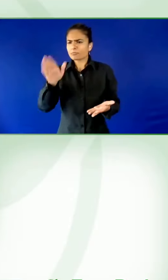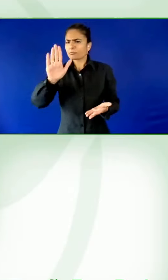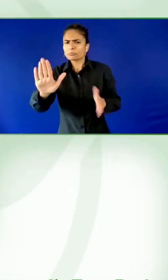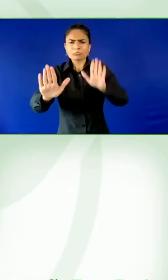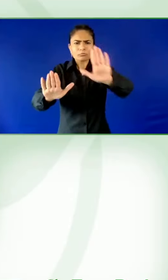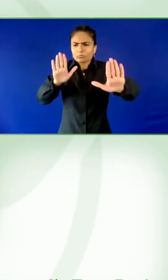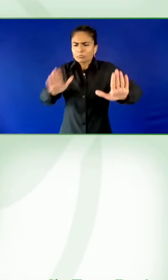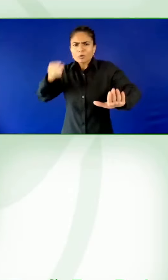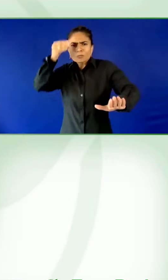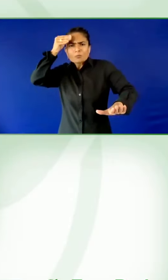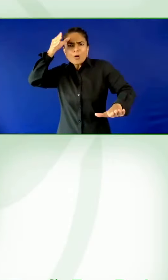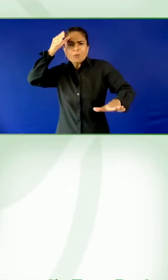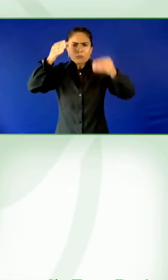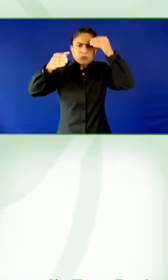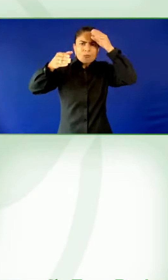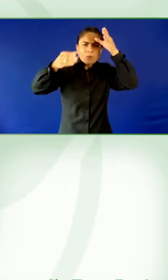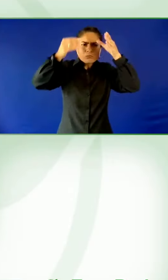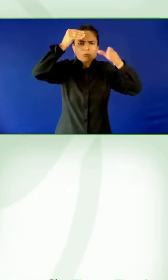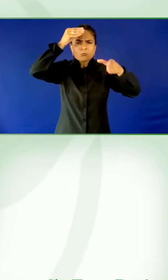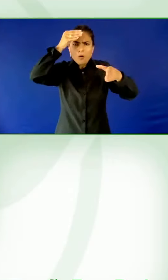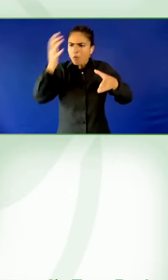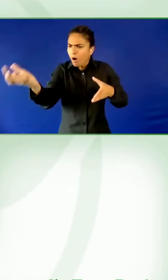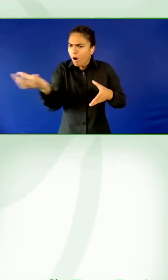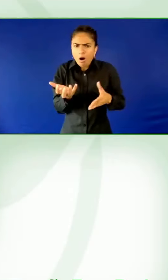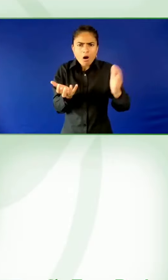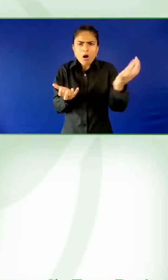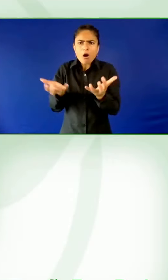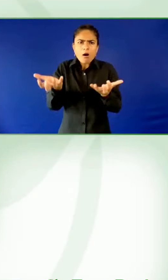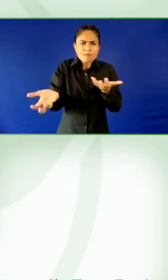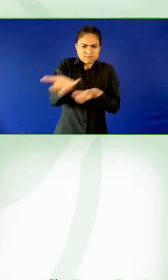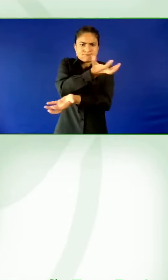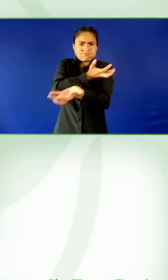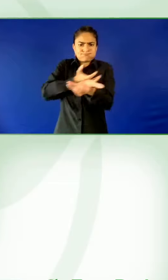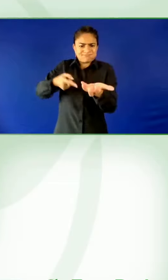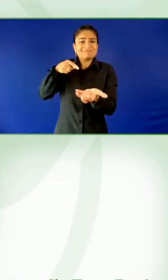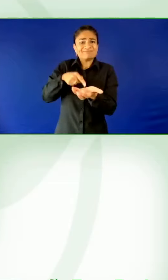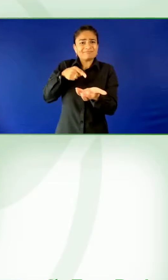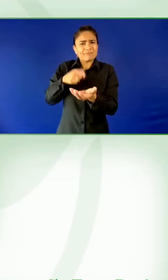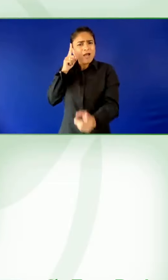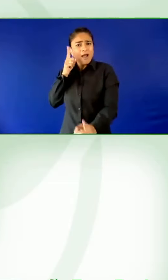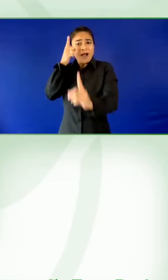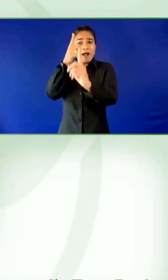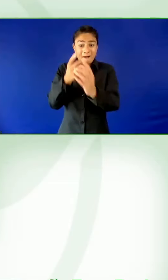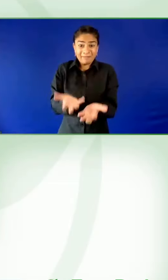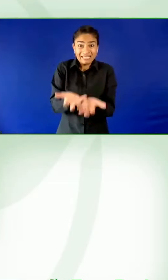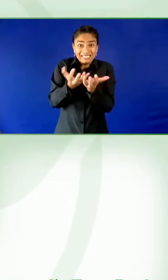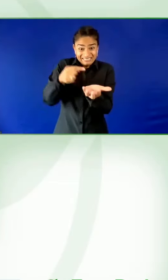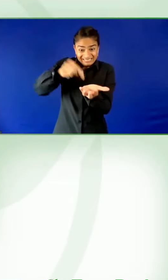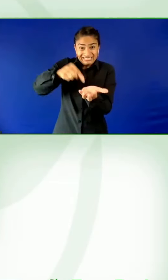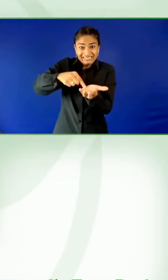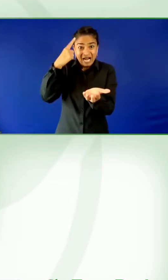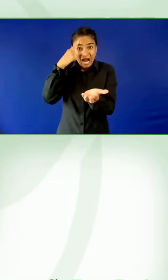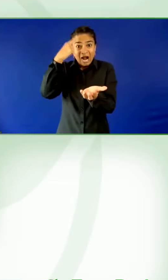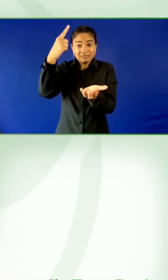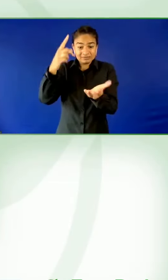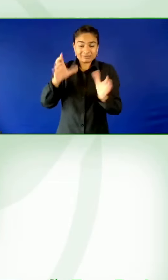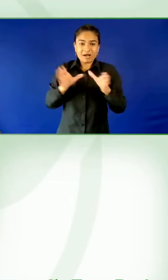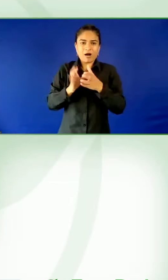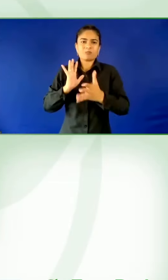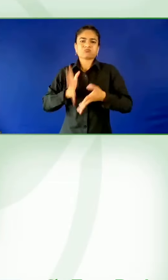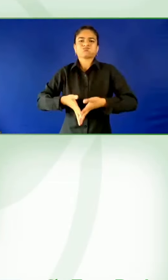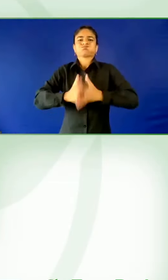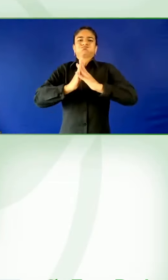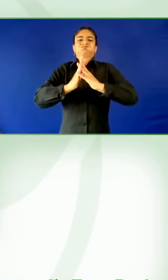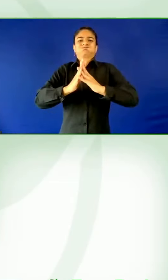co-creation of solutions, also beyond country borders. also with